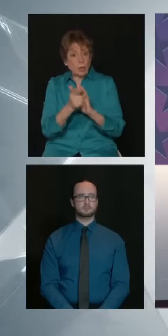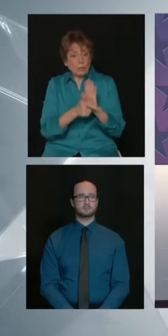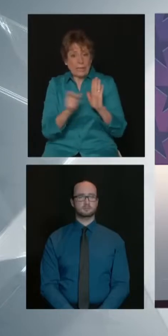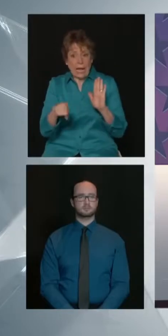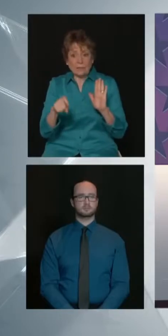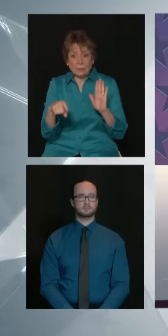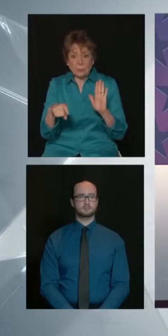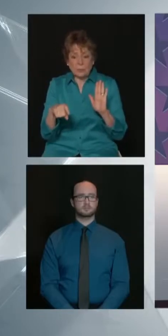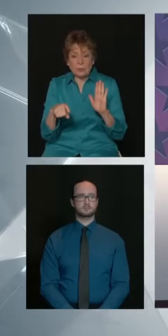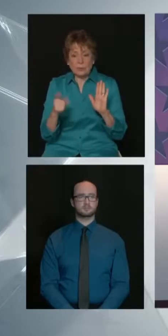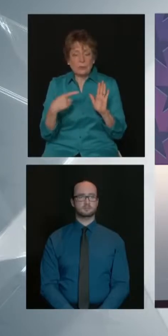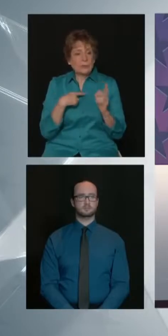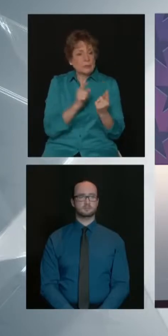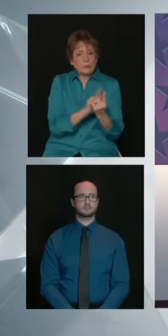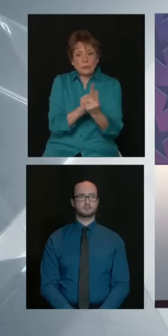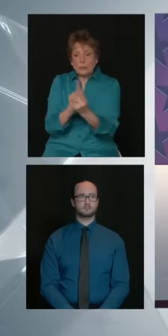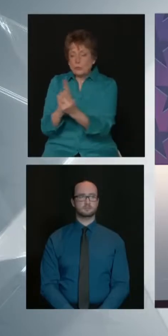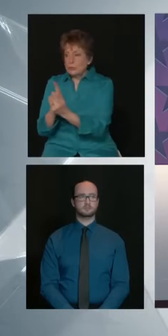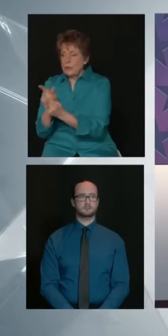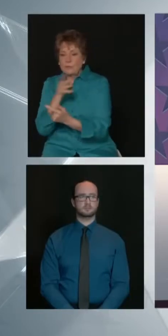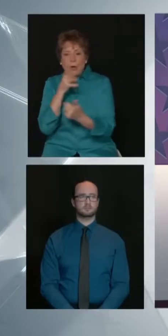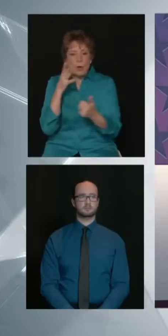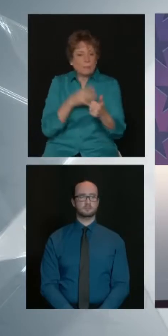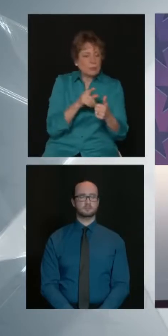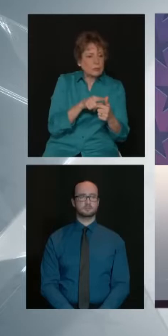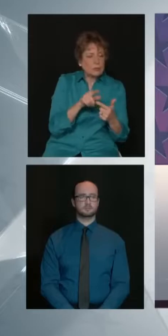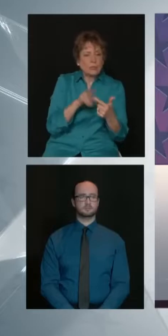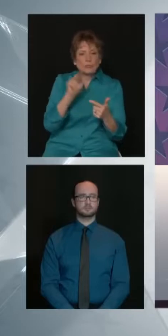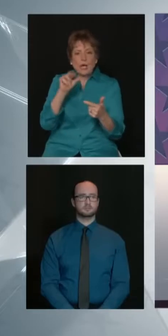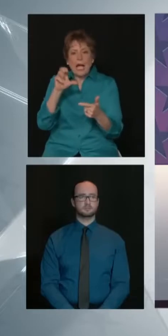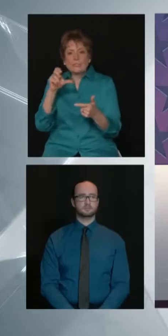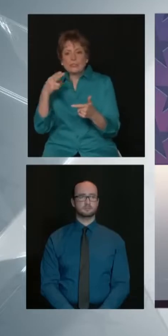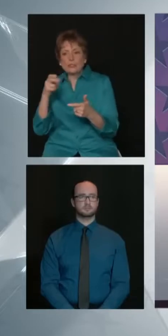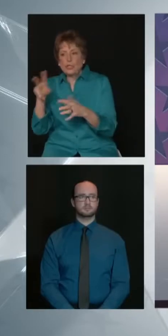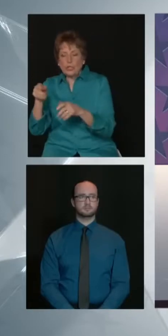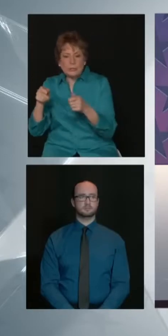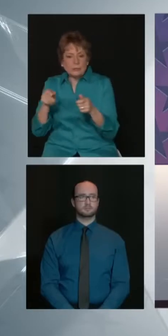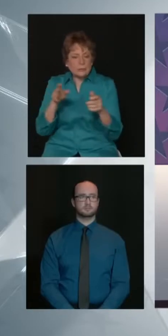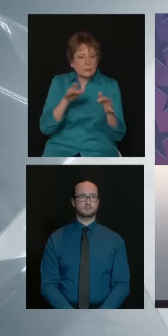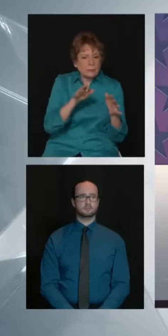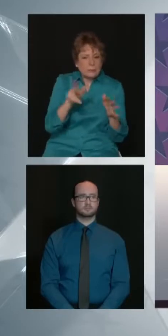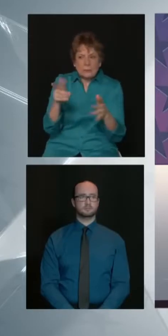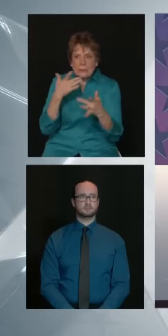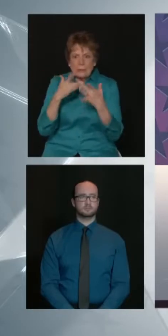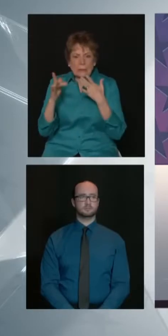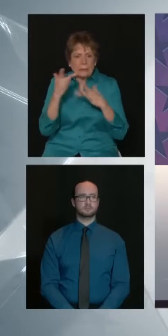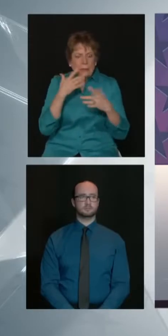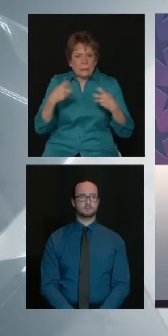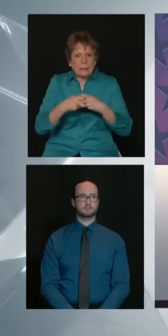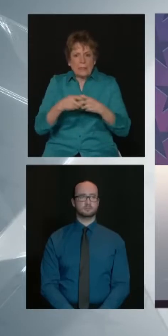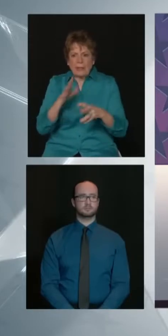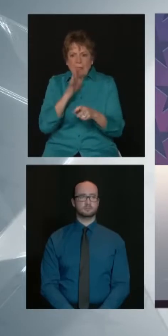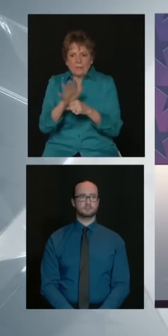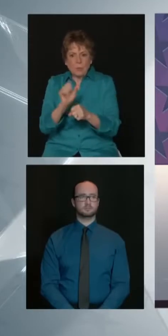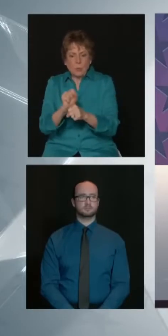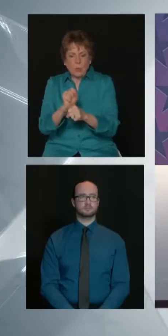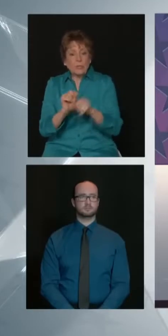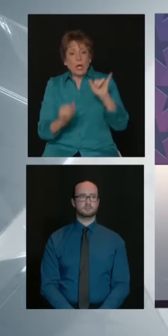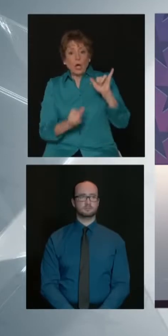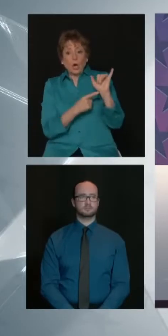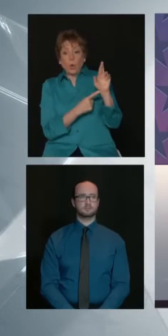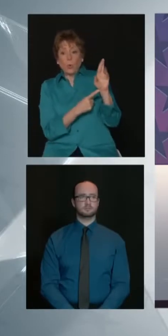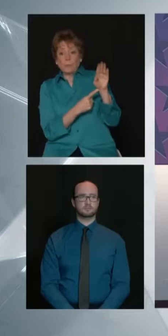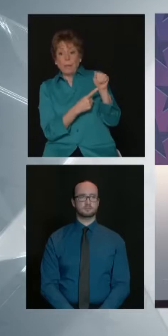the existing visa programs. And they're really struggling. I mean, you look at Yuma, and the food supply issues we have down there and the workforce